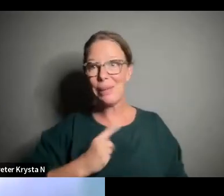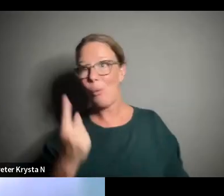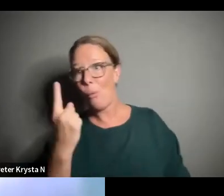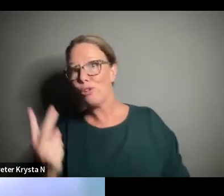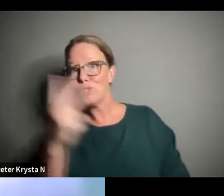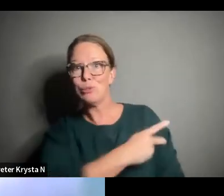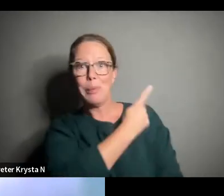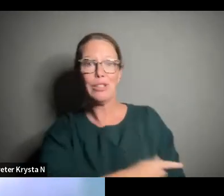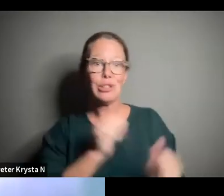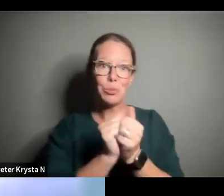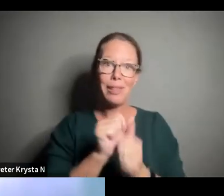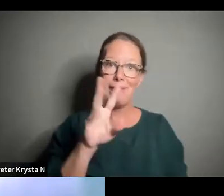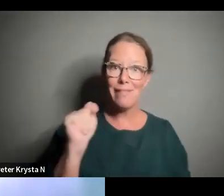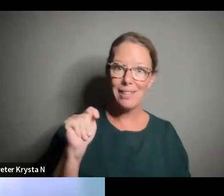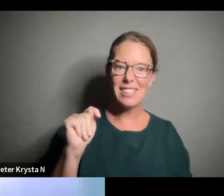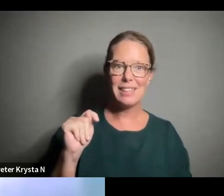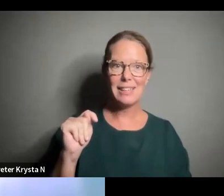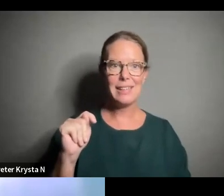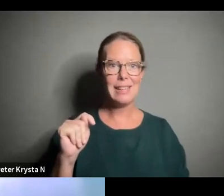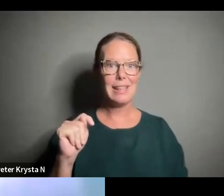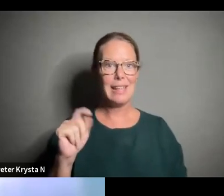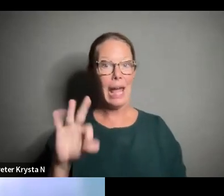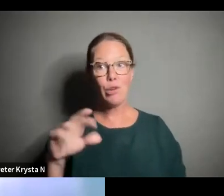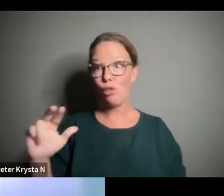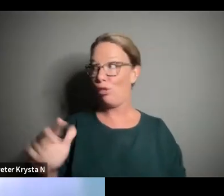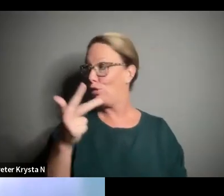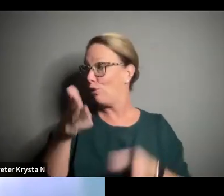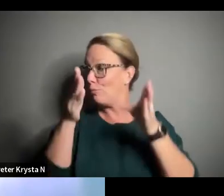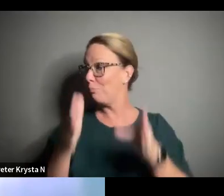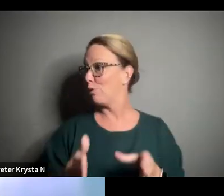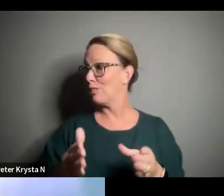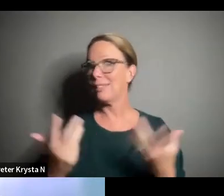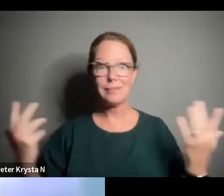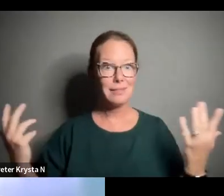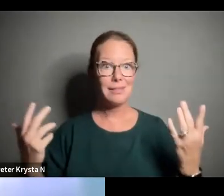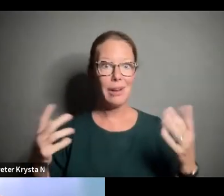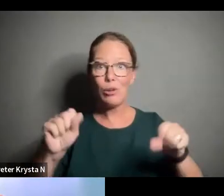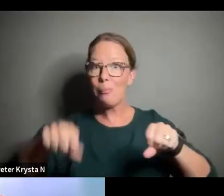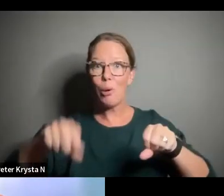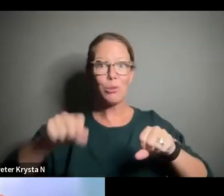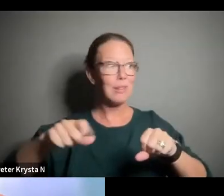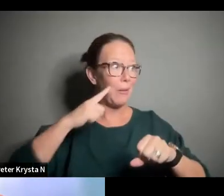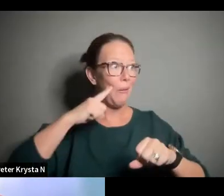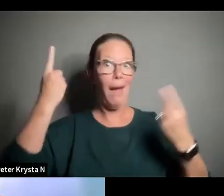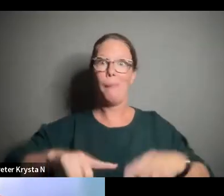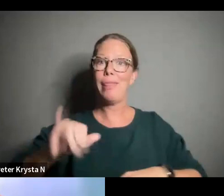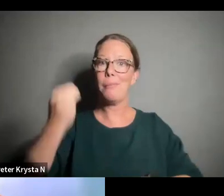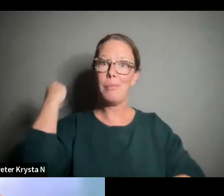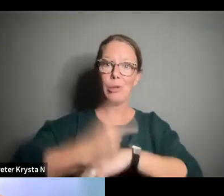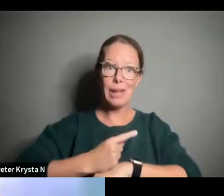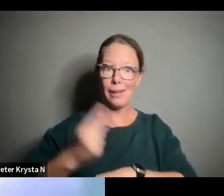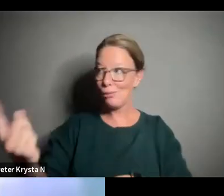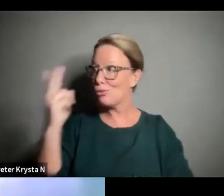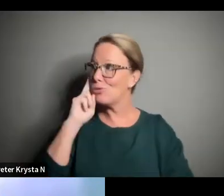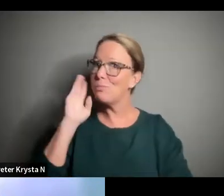you're third person having an injury on Memorial Day weekend when you go out on your motorcycle or something, where are you going to go when those 2 beds are taken